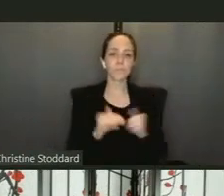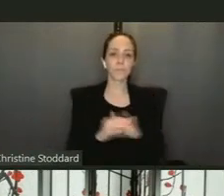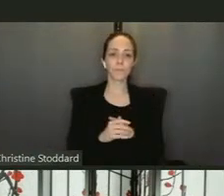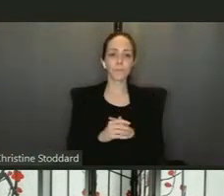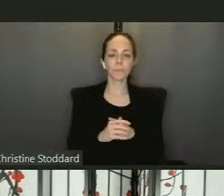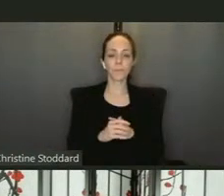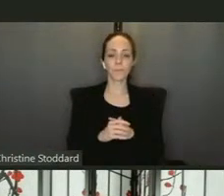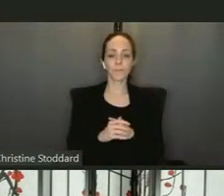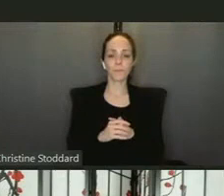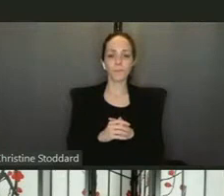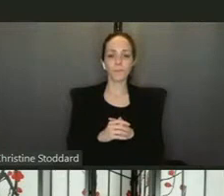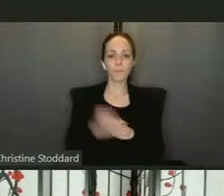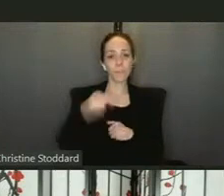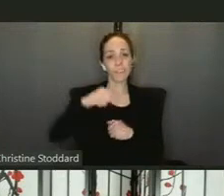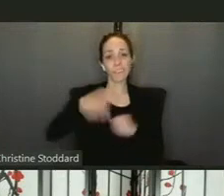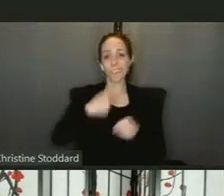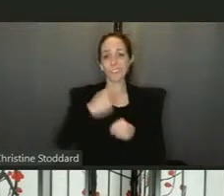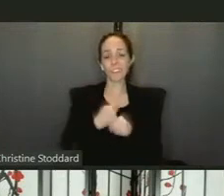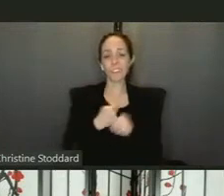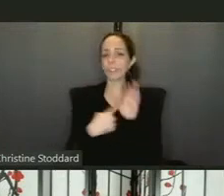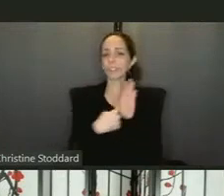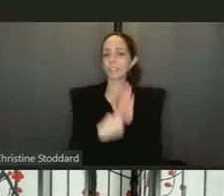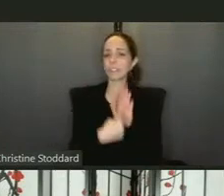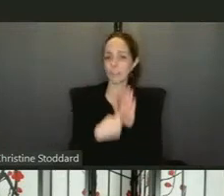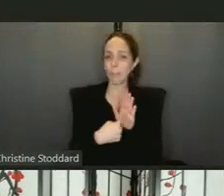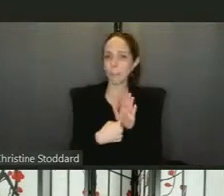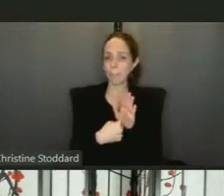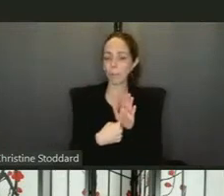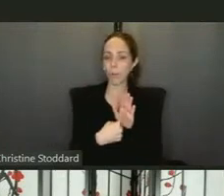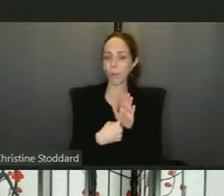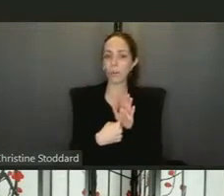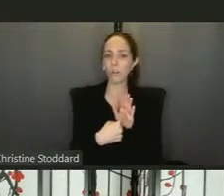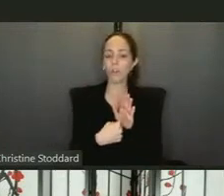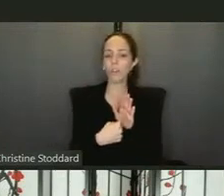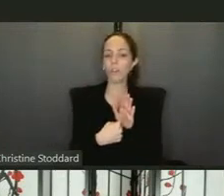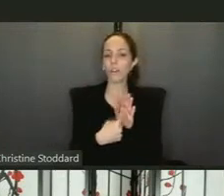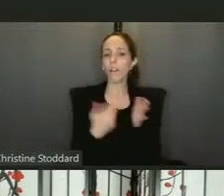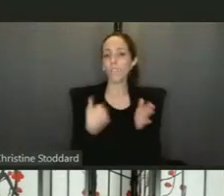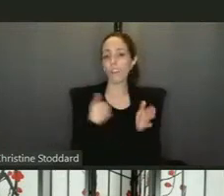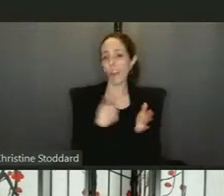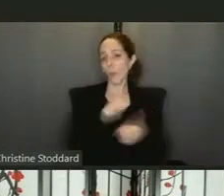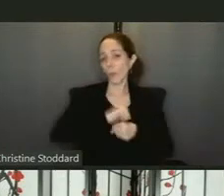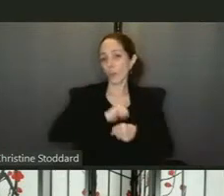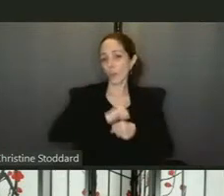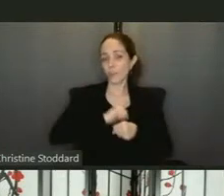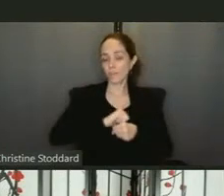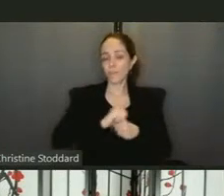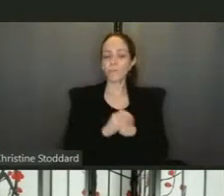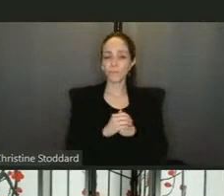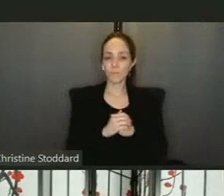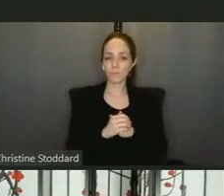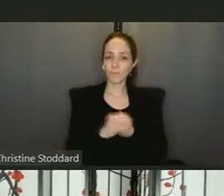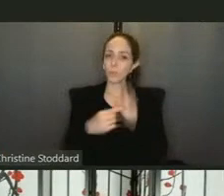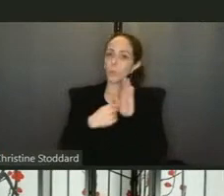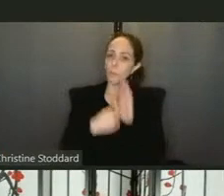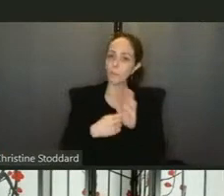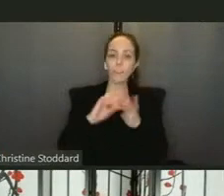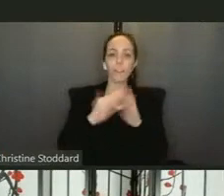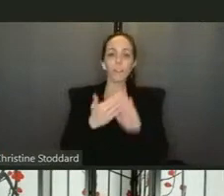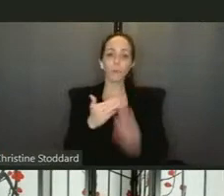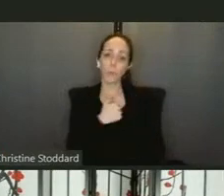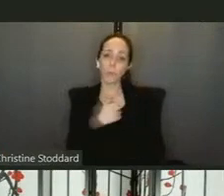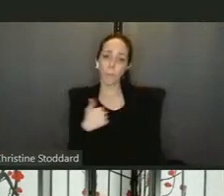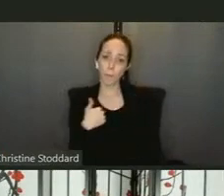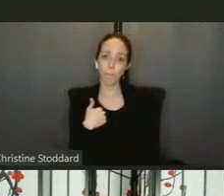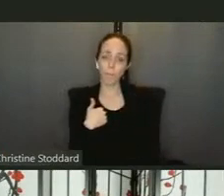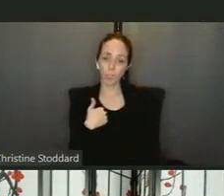So this year is an example of some of the work that we have underway and that will continue. It represents community members who